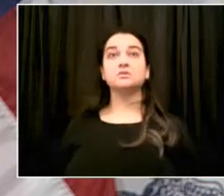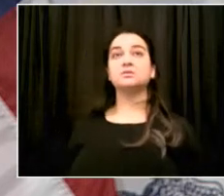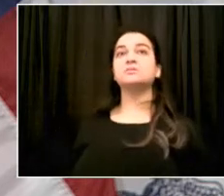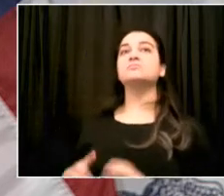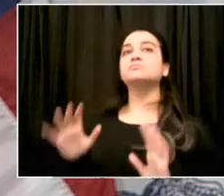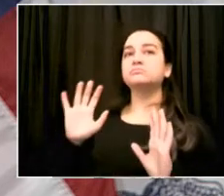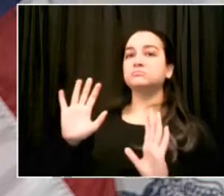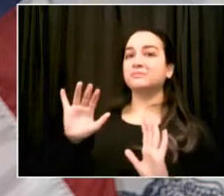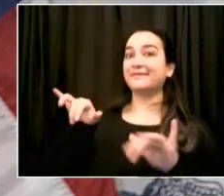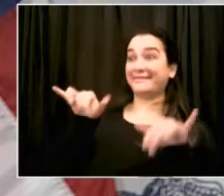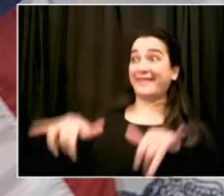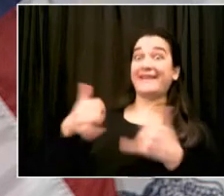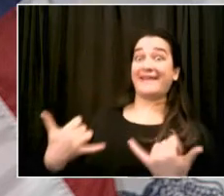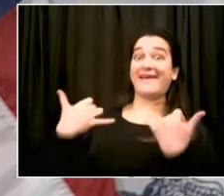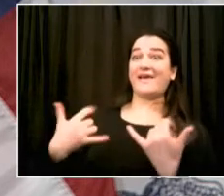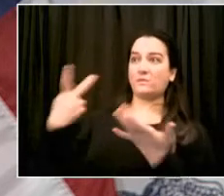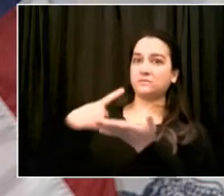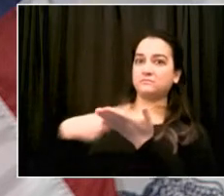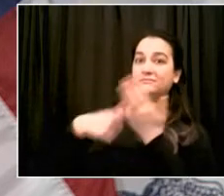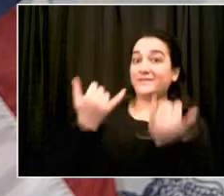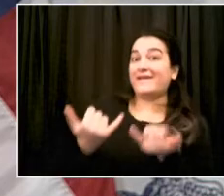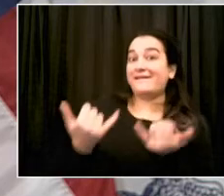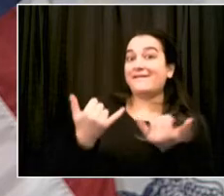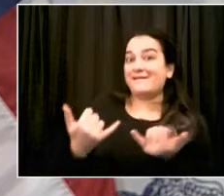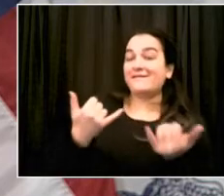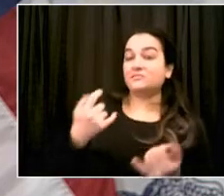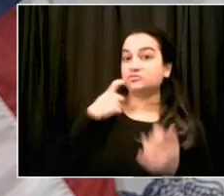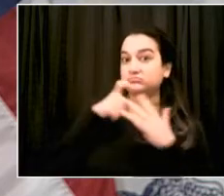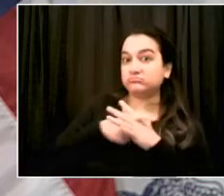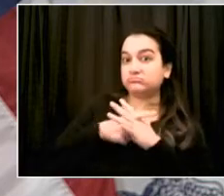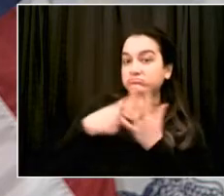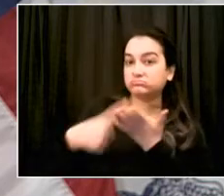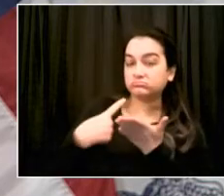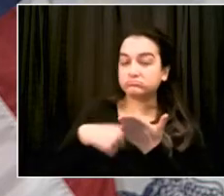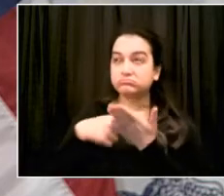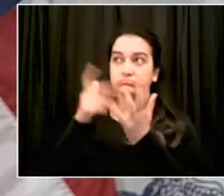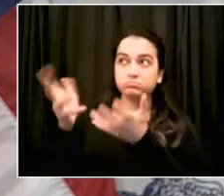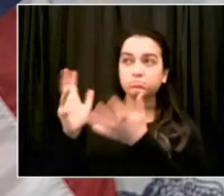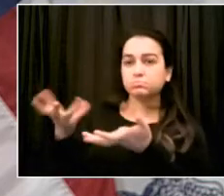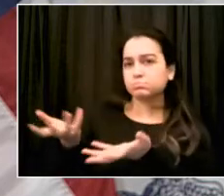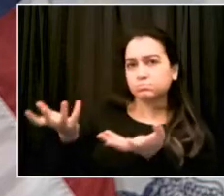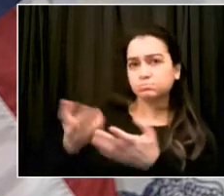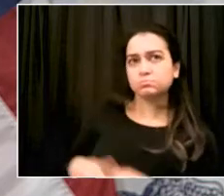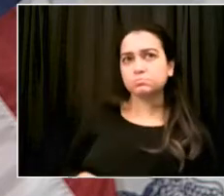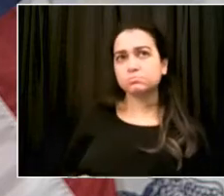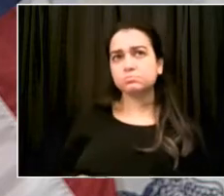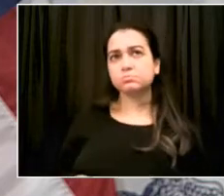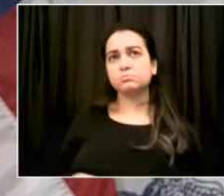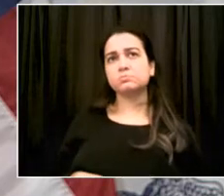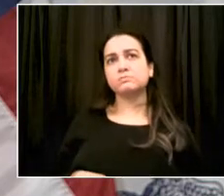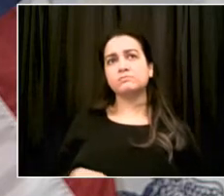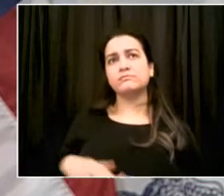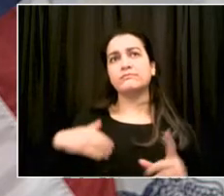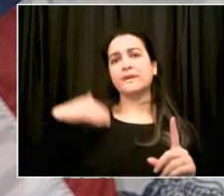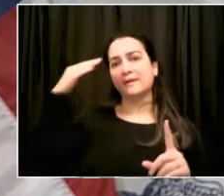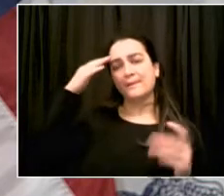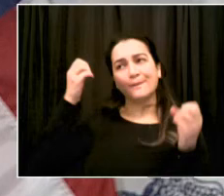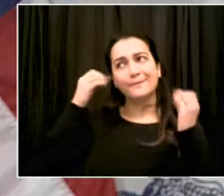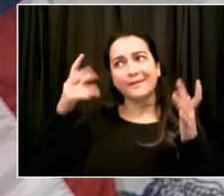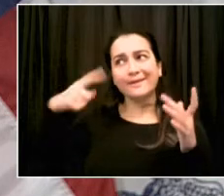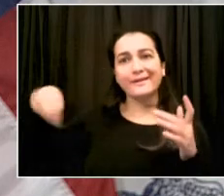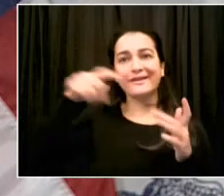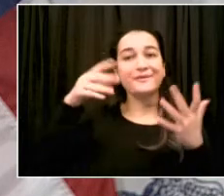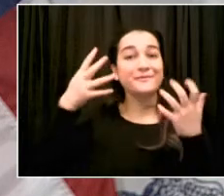it's, we know a lot of people have been waiting to get married, and we want people to be able to enjoy